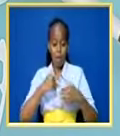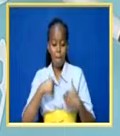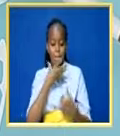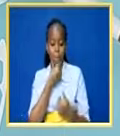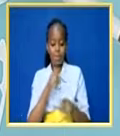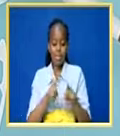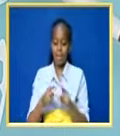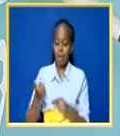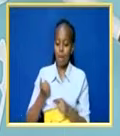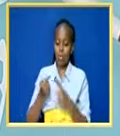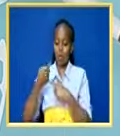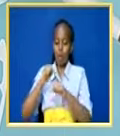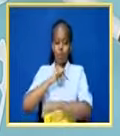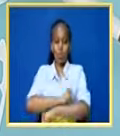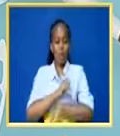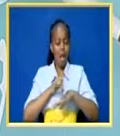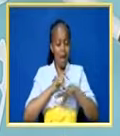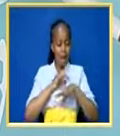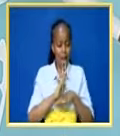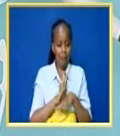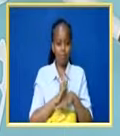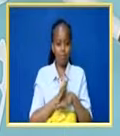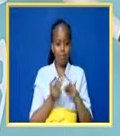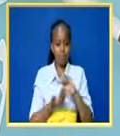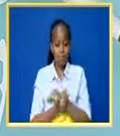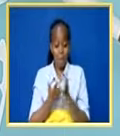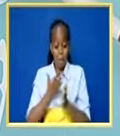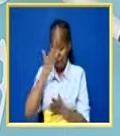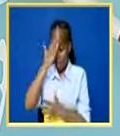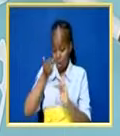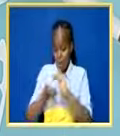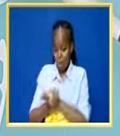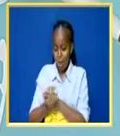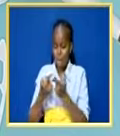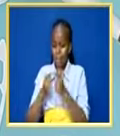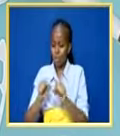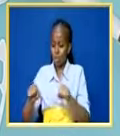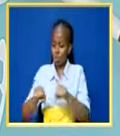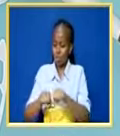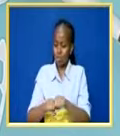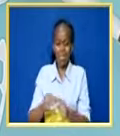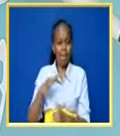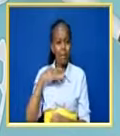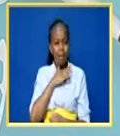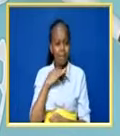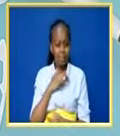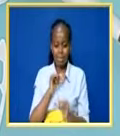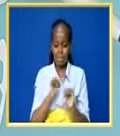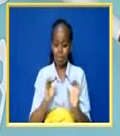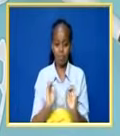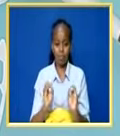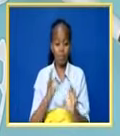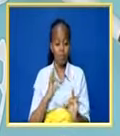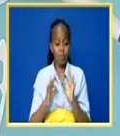come to school. It is very early in the morning, maybe it's a Monday morning, and their shoes are very dirty. Yeah. So